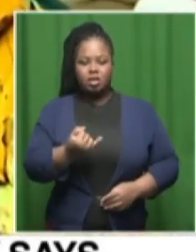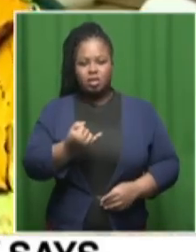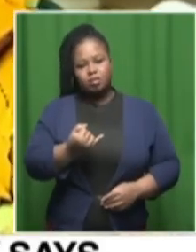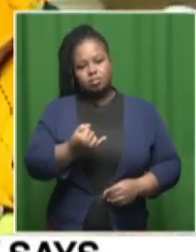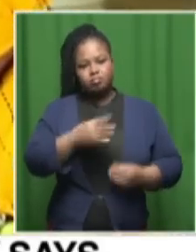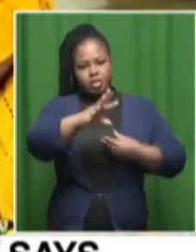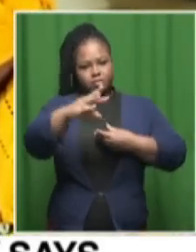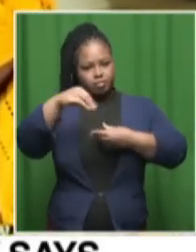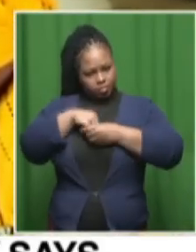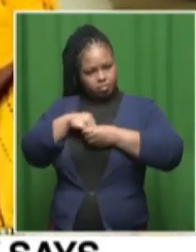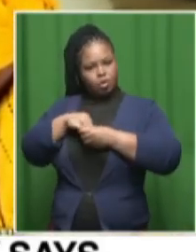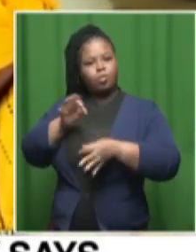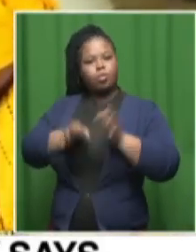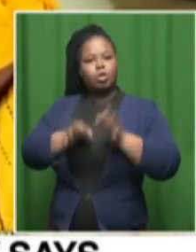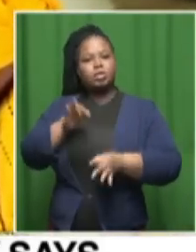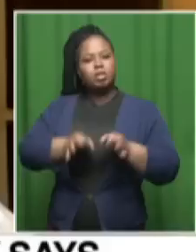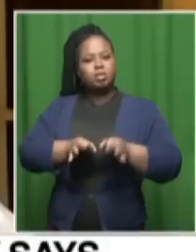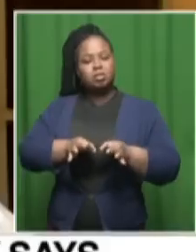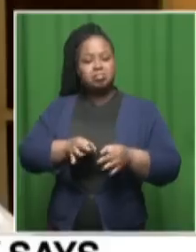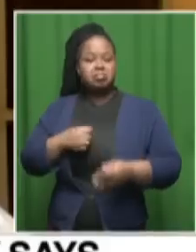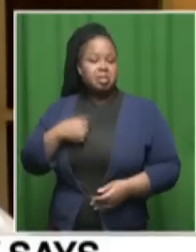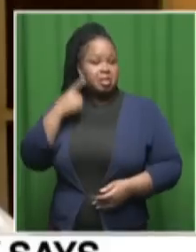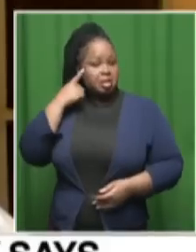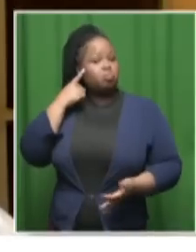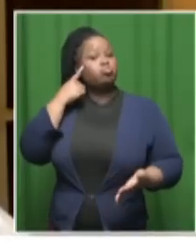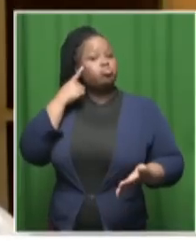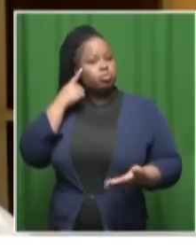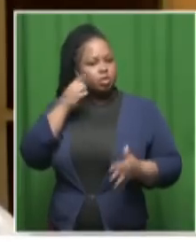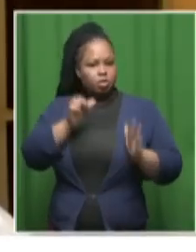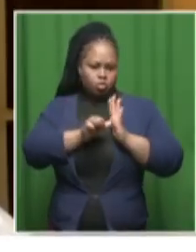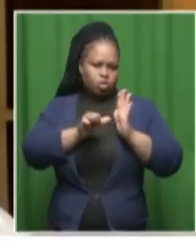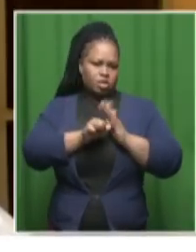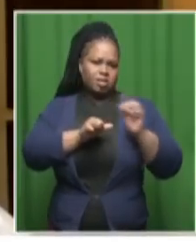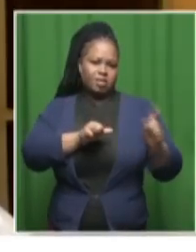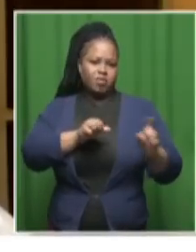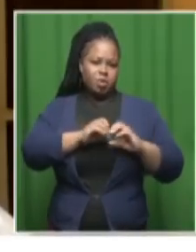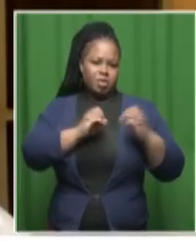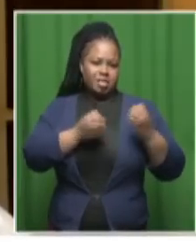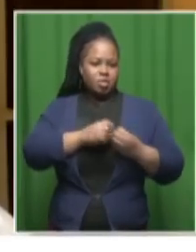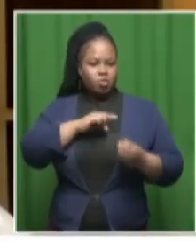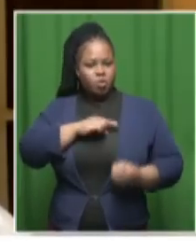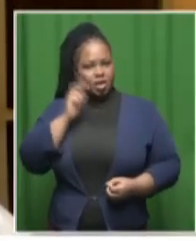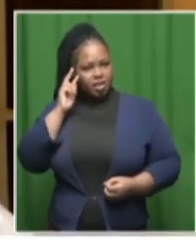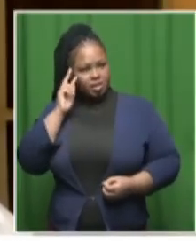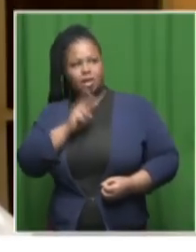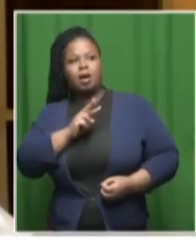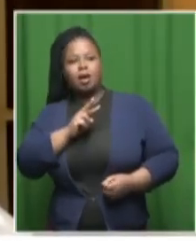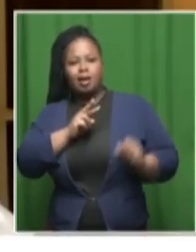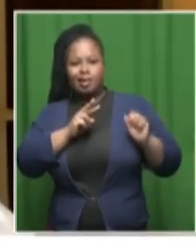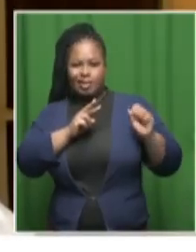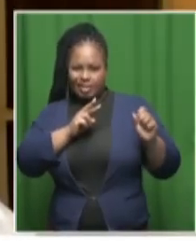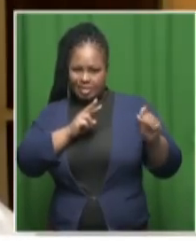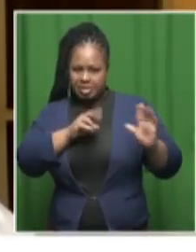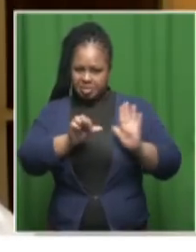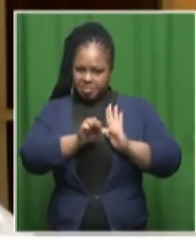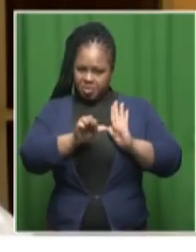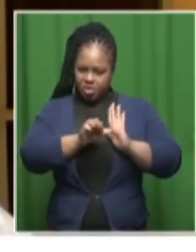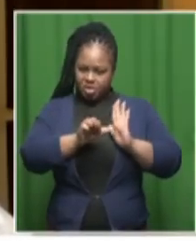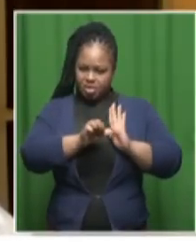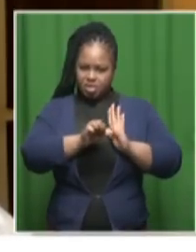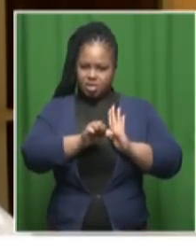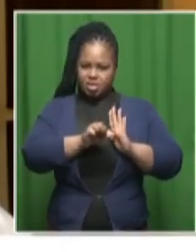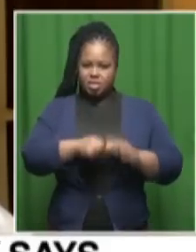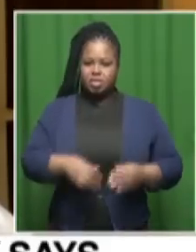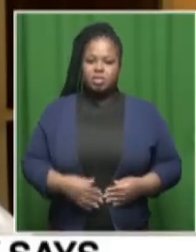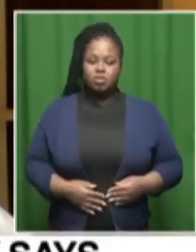their political space, I think is significant for the organization because they see this as a important space that